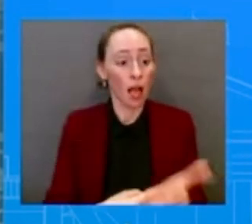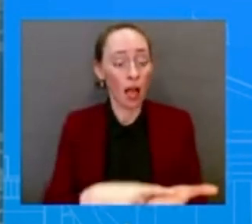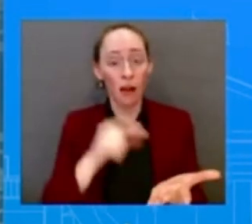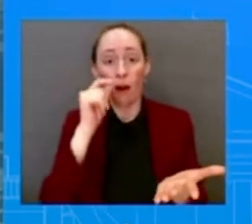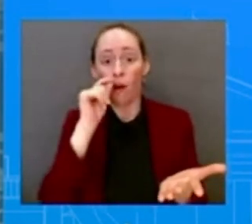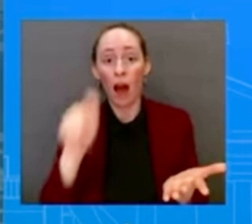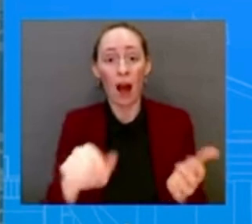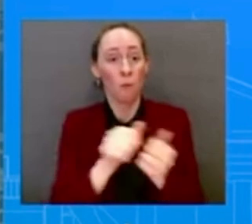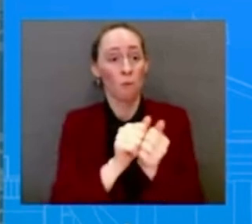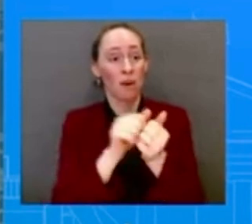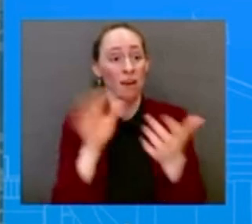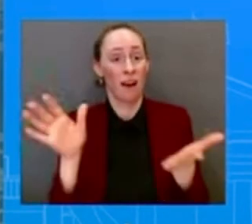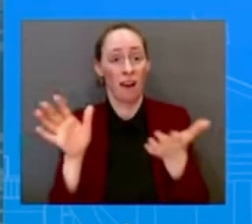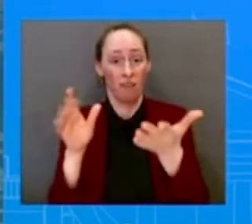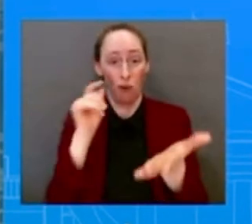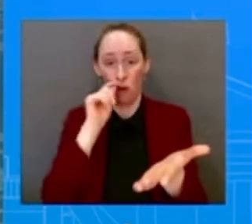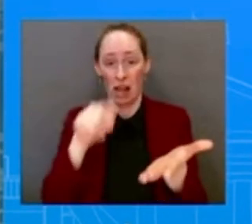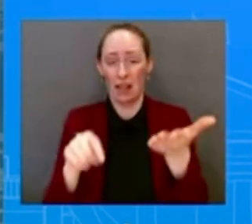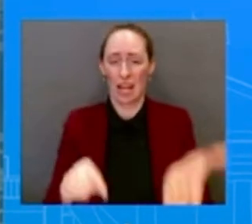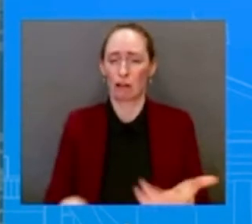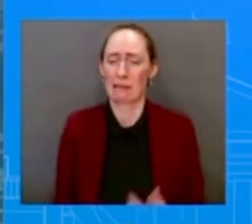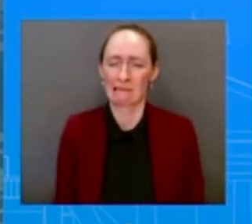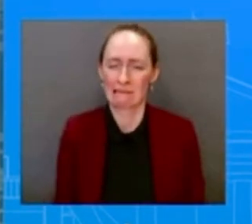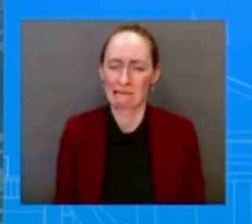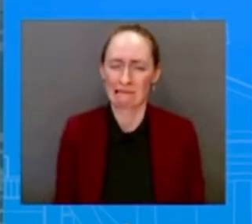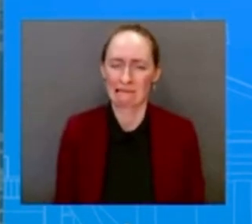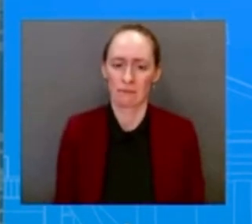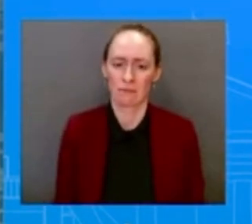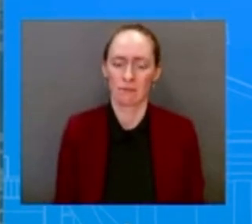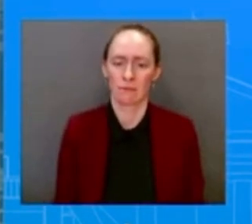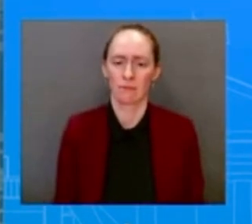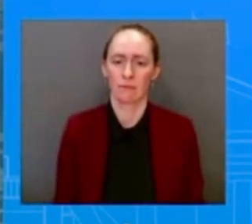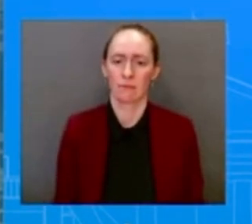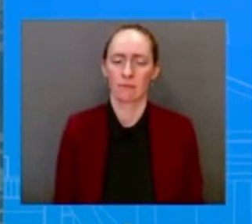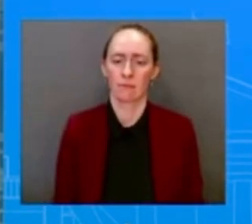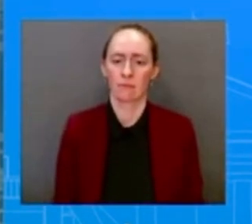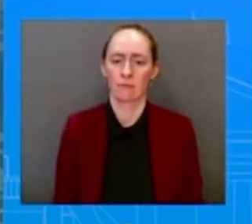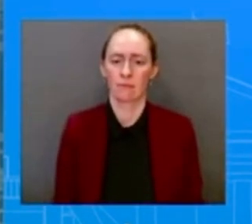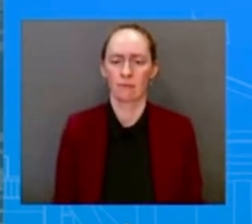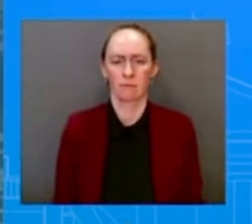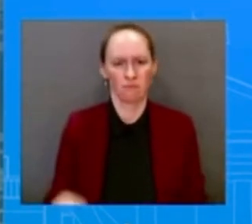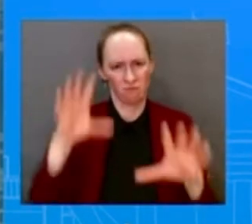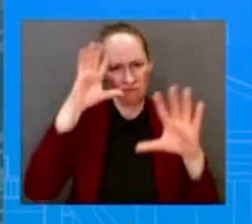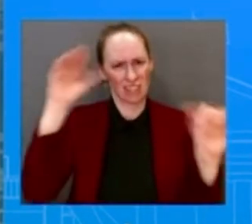has said this, gosh, dozens of times. We think this war could end today. It should end today.